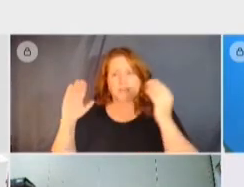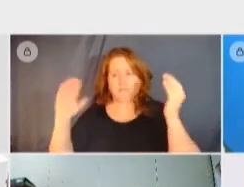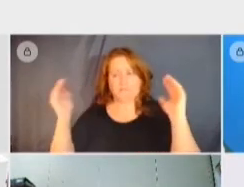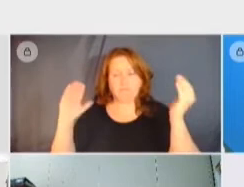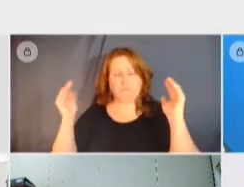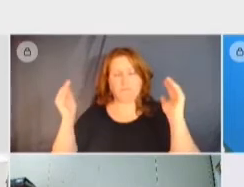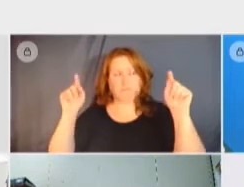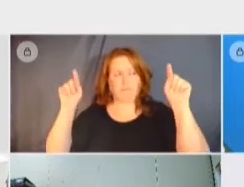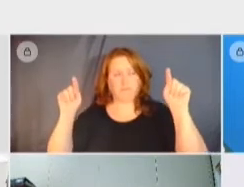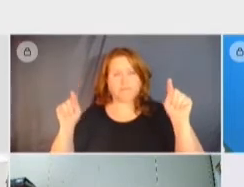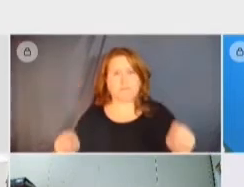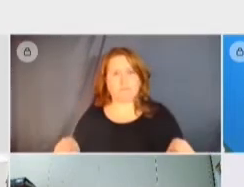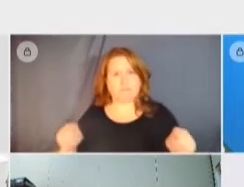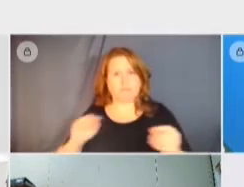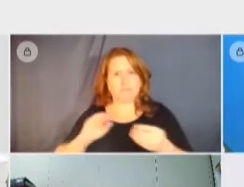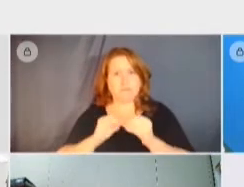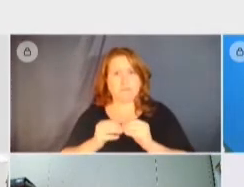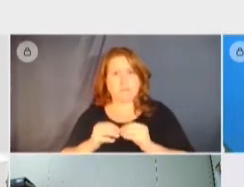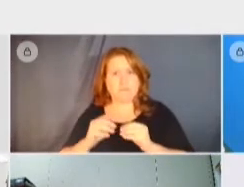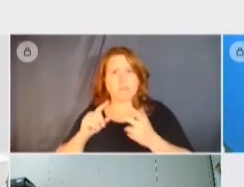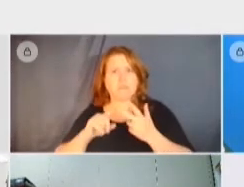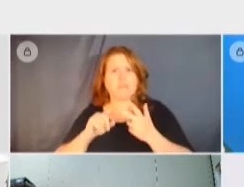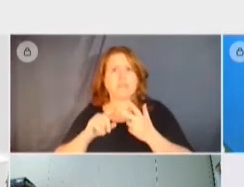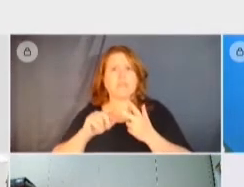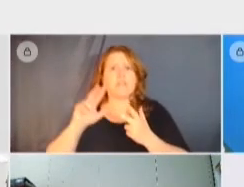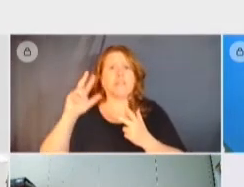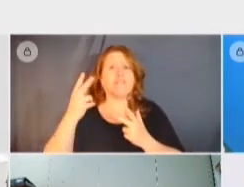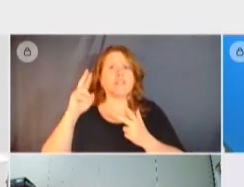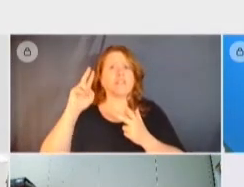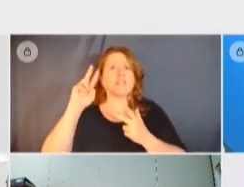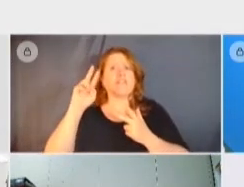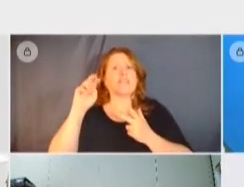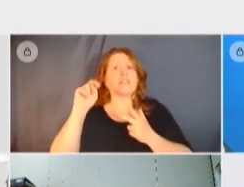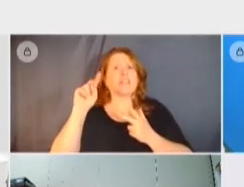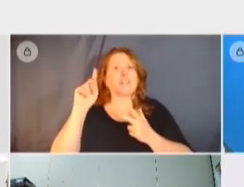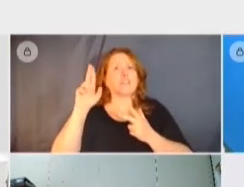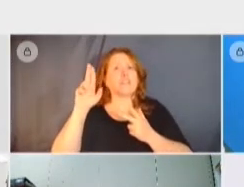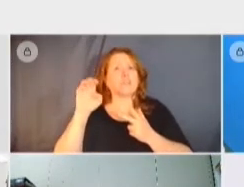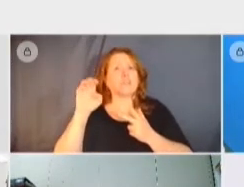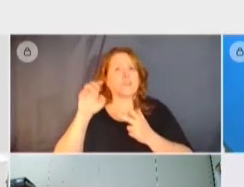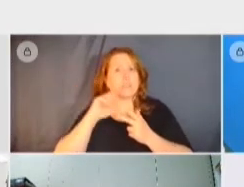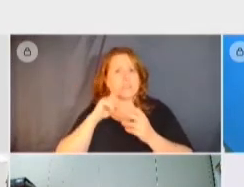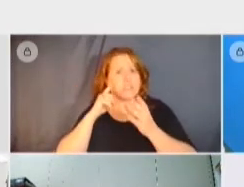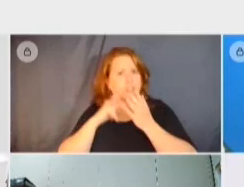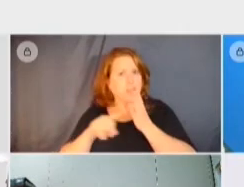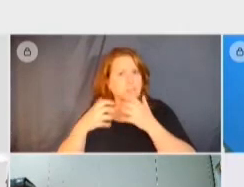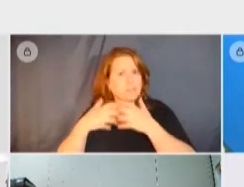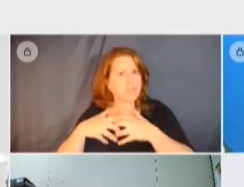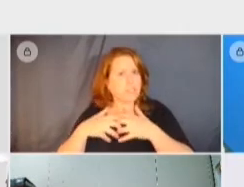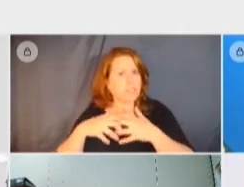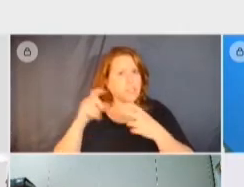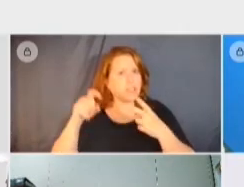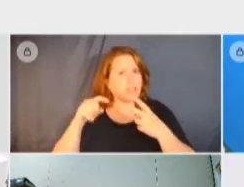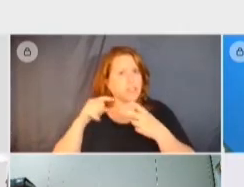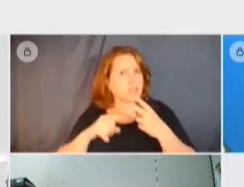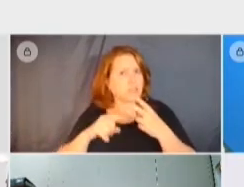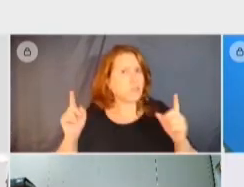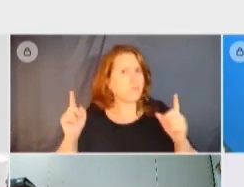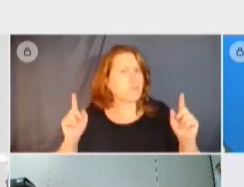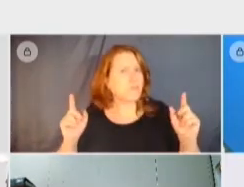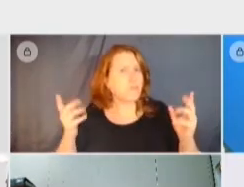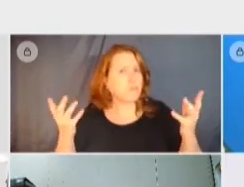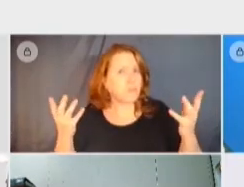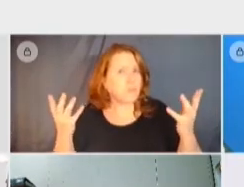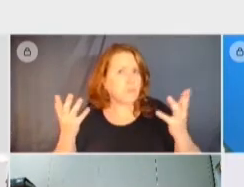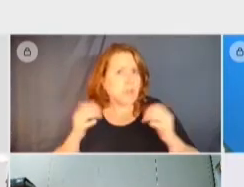that report was that the vendors themselves were performing the hash check on the machine. Now, despite the fact that the ExpressRouteBMD is not presently certified